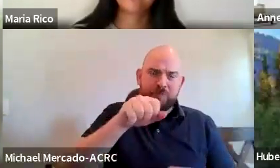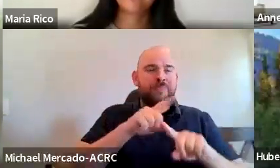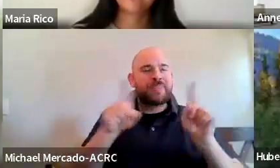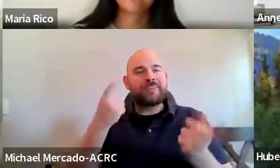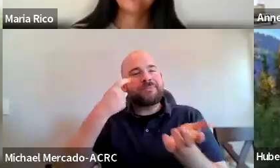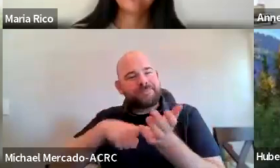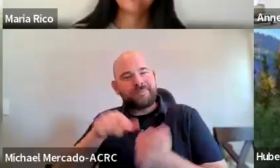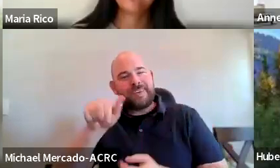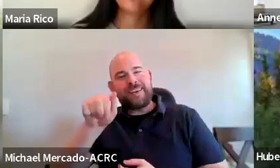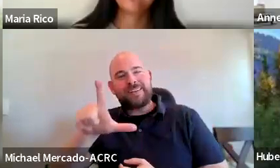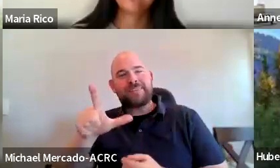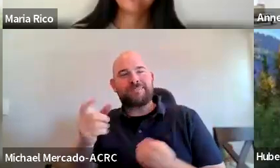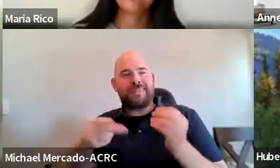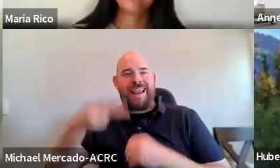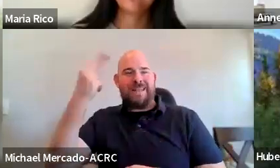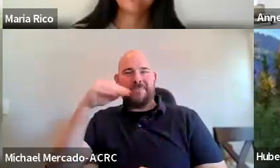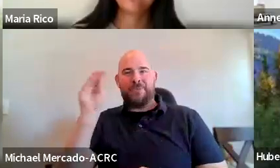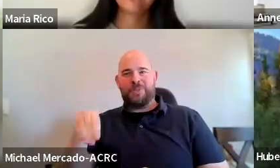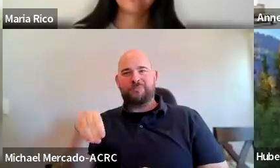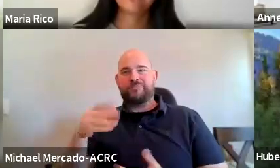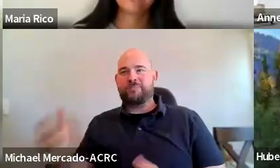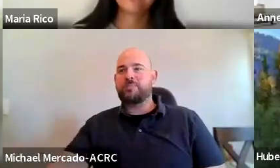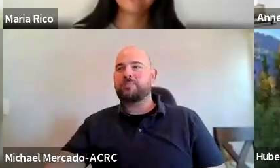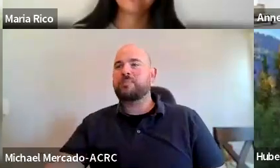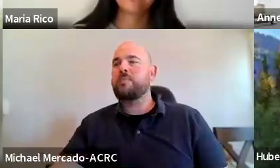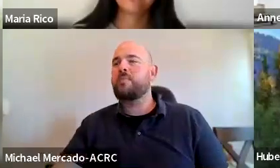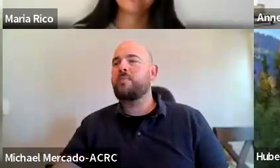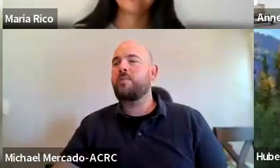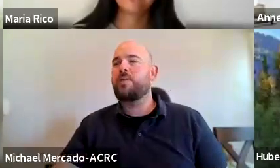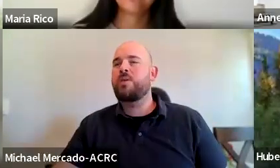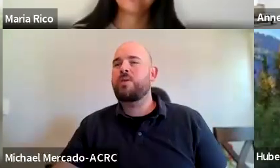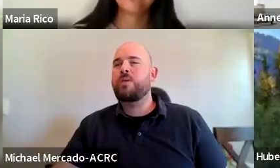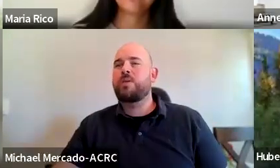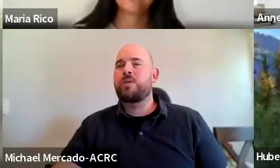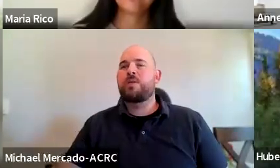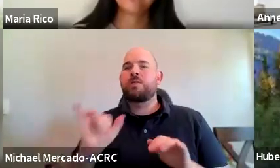grow up not continuing with speech therapy. While speech is